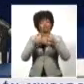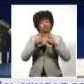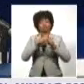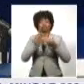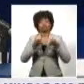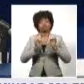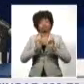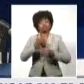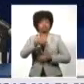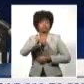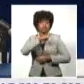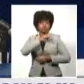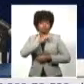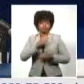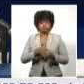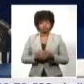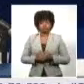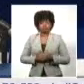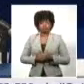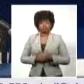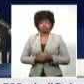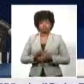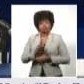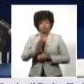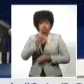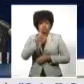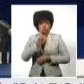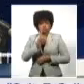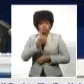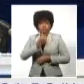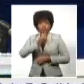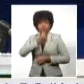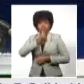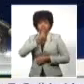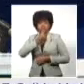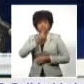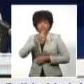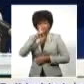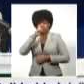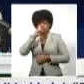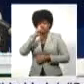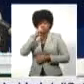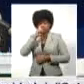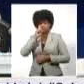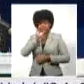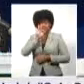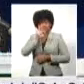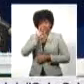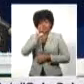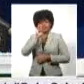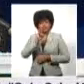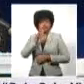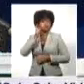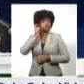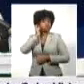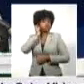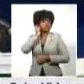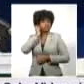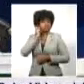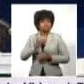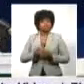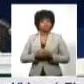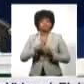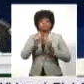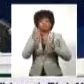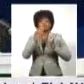We convey on behalf of all the healthcare workers who worked so hard to preserve the lives of our patients. The